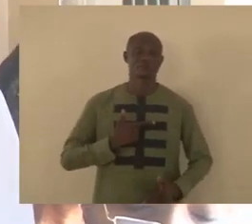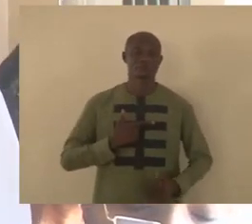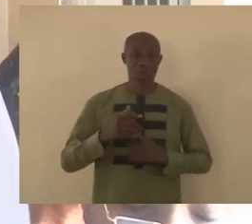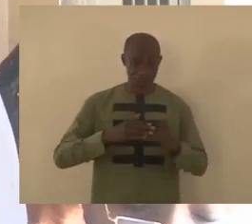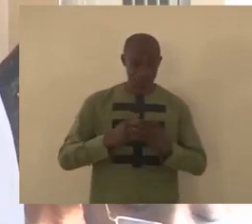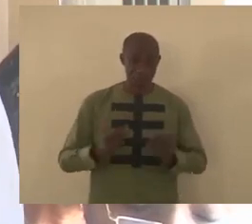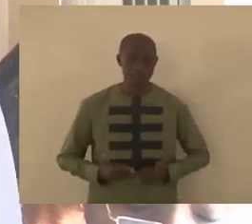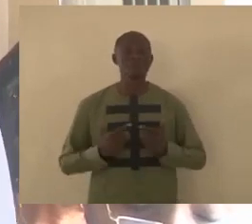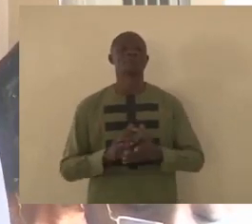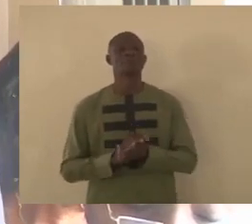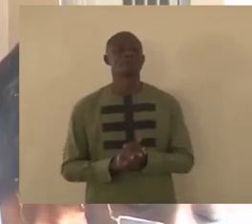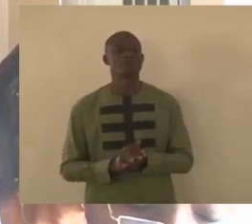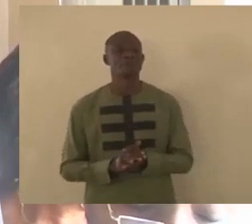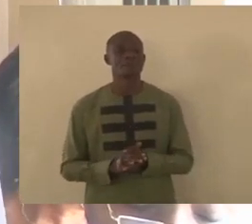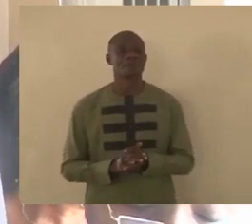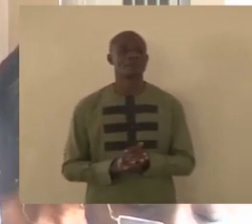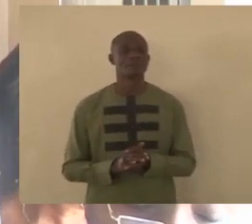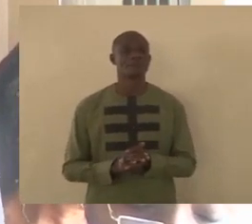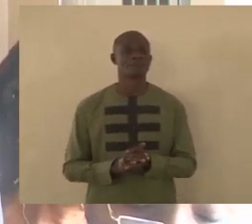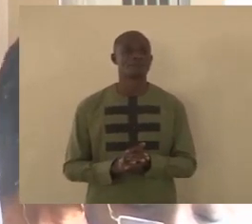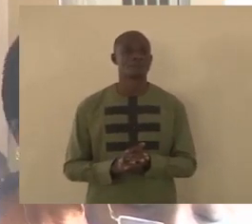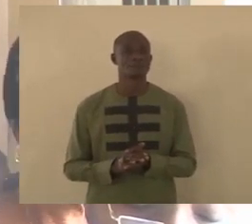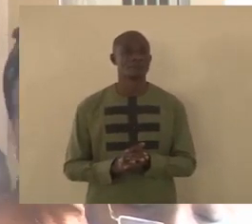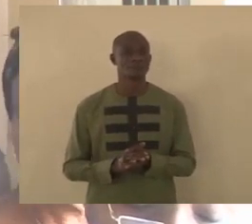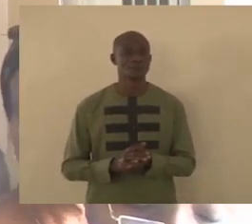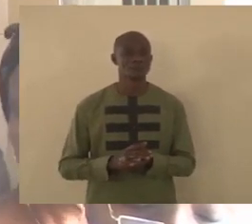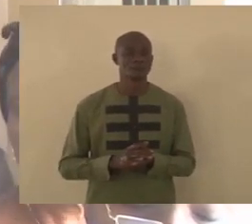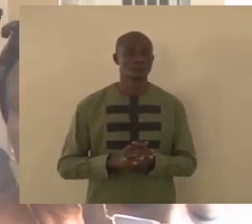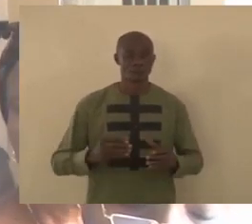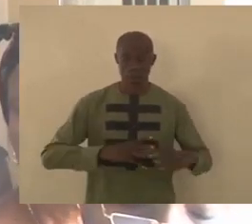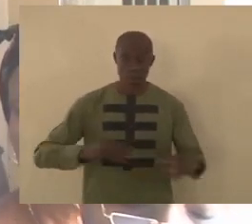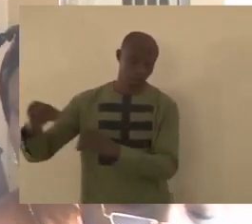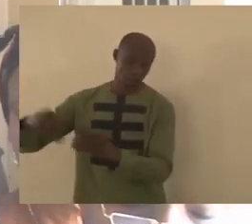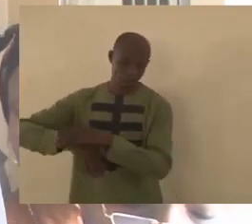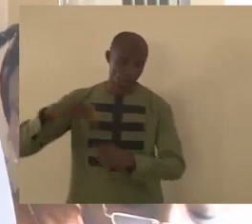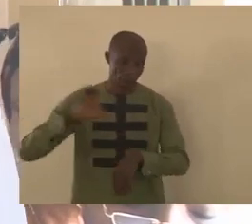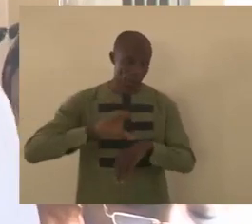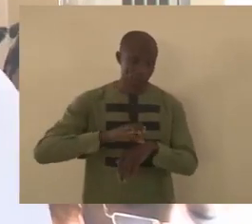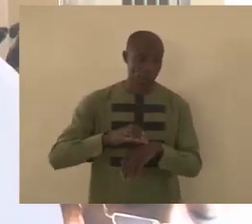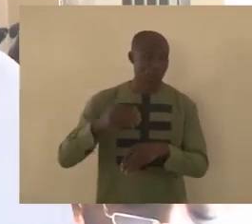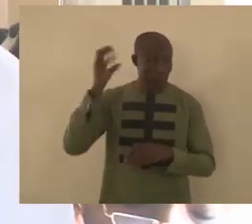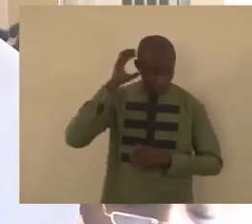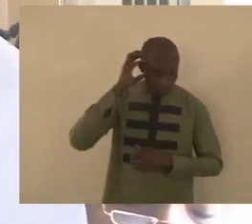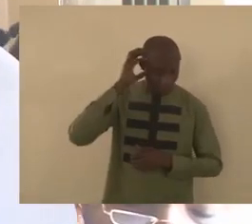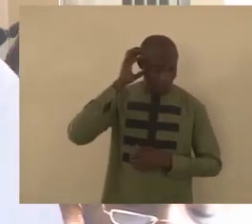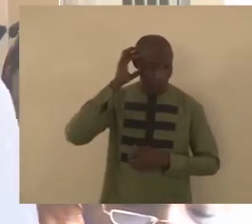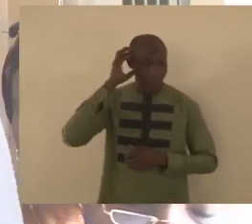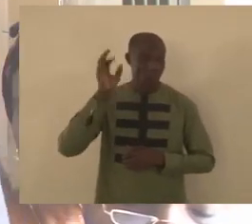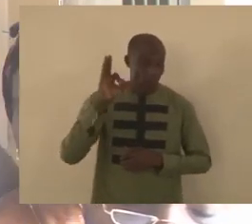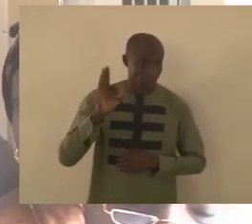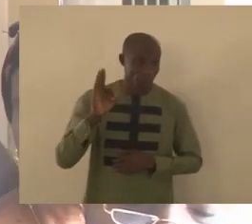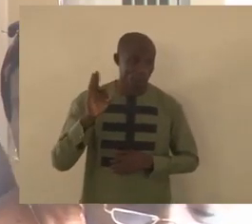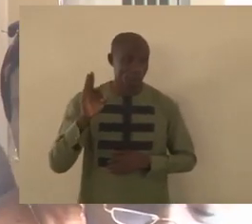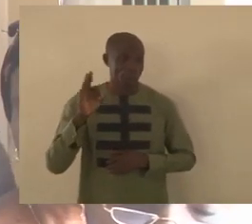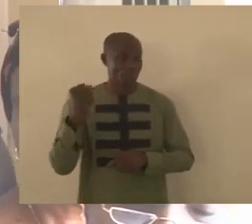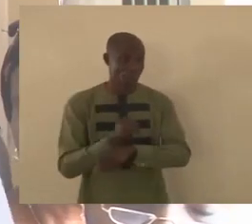of convenience. Just following what you just said, we leave the church and hear all the preachings and the